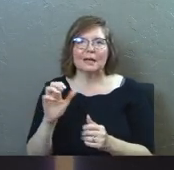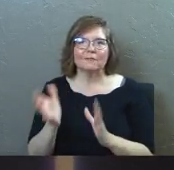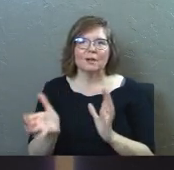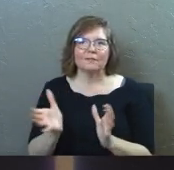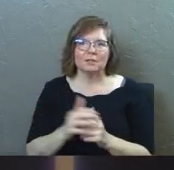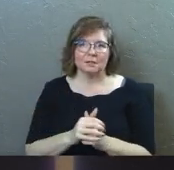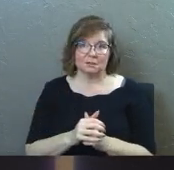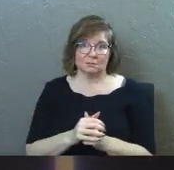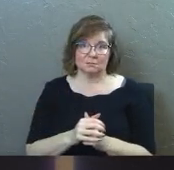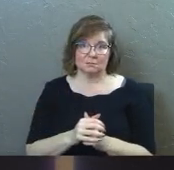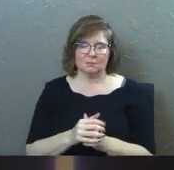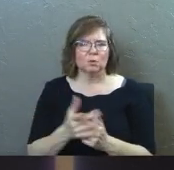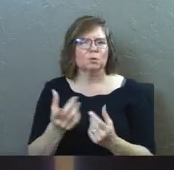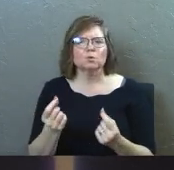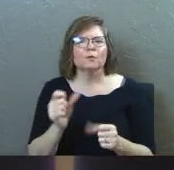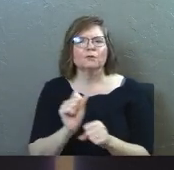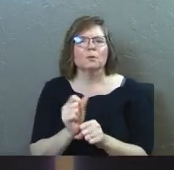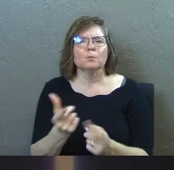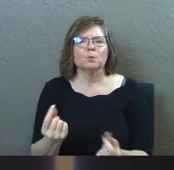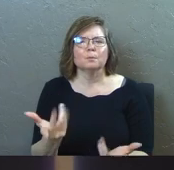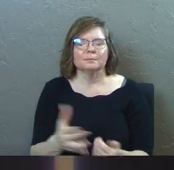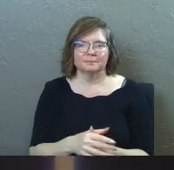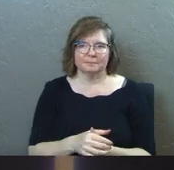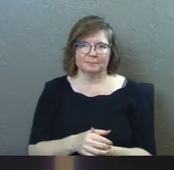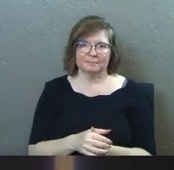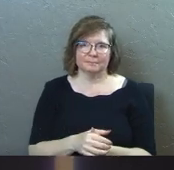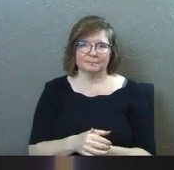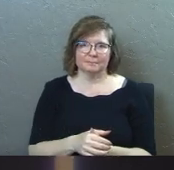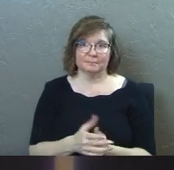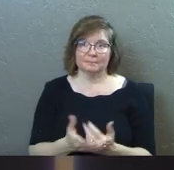of a conversation with them? What do you do?